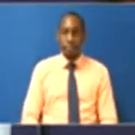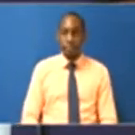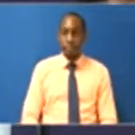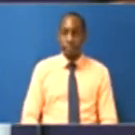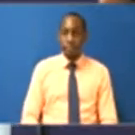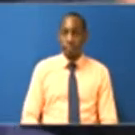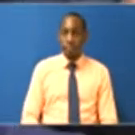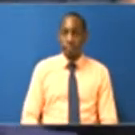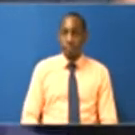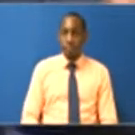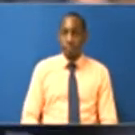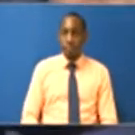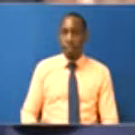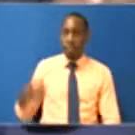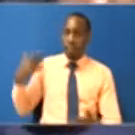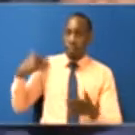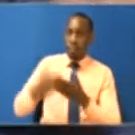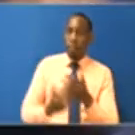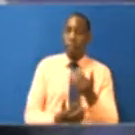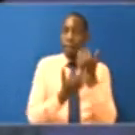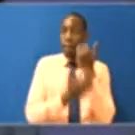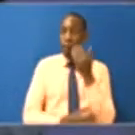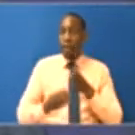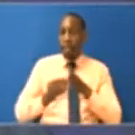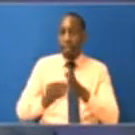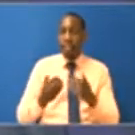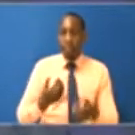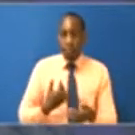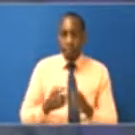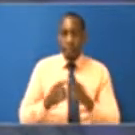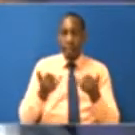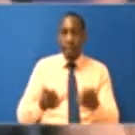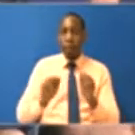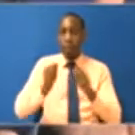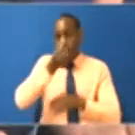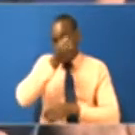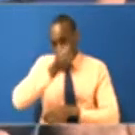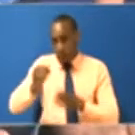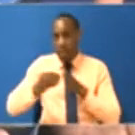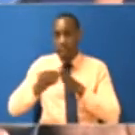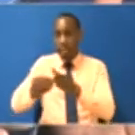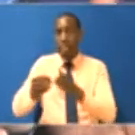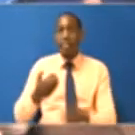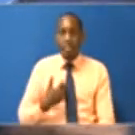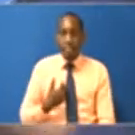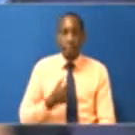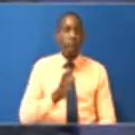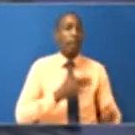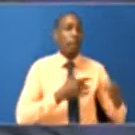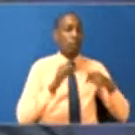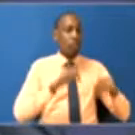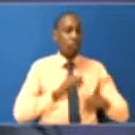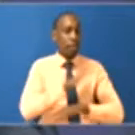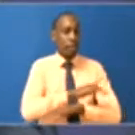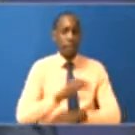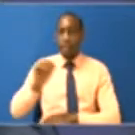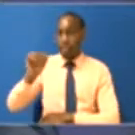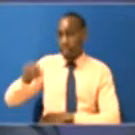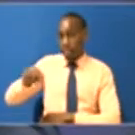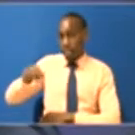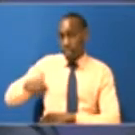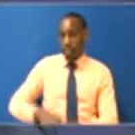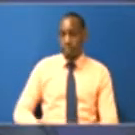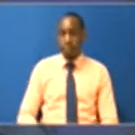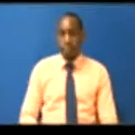we we had poor leadership but now we can have arrogant leadership and that's your concern this evening yes professor i know you